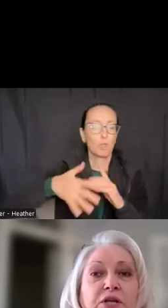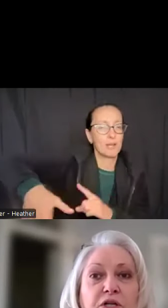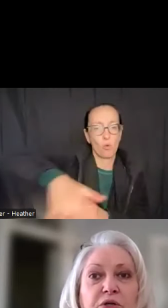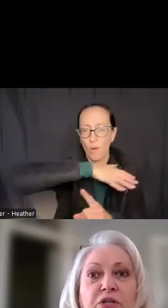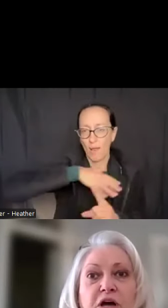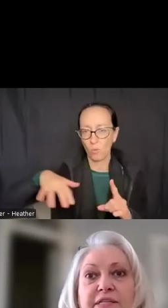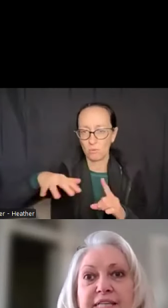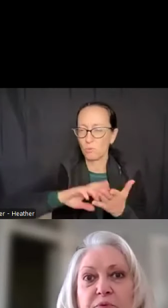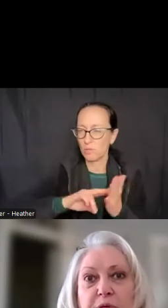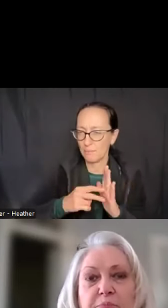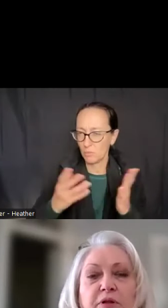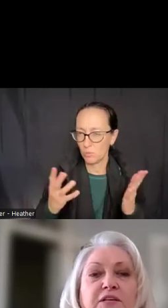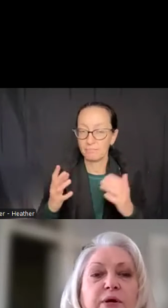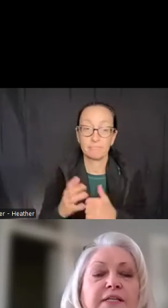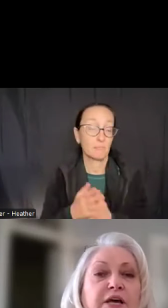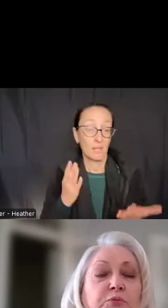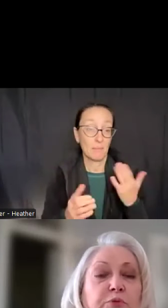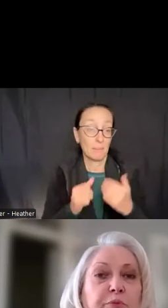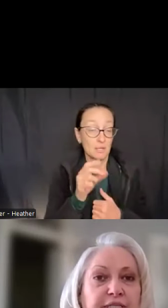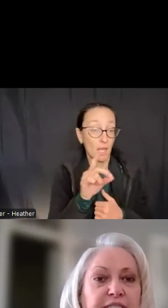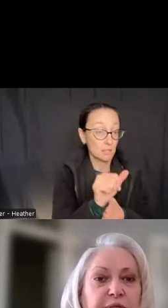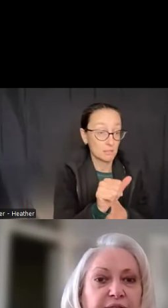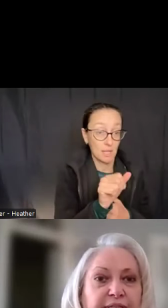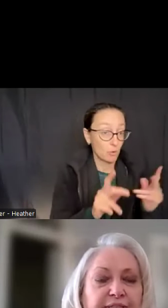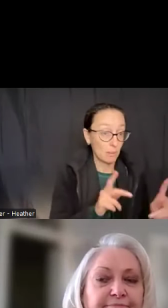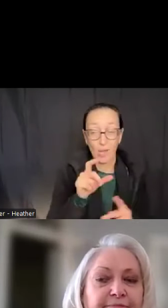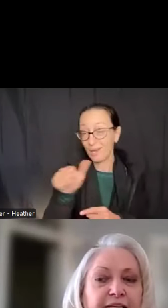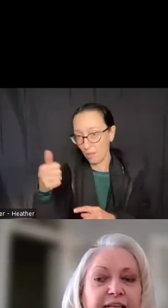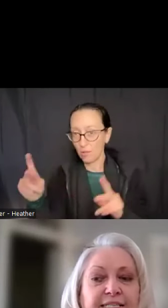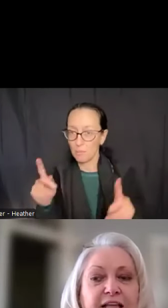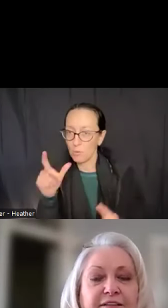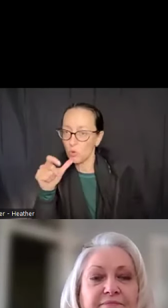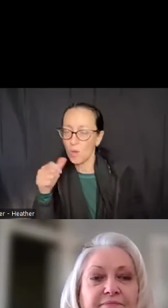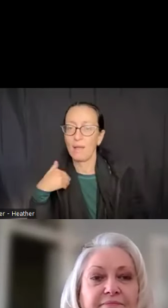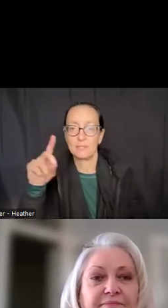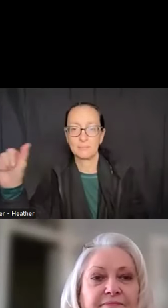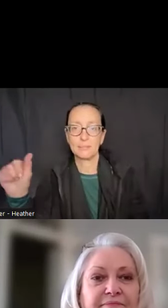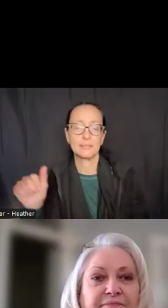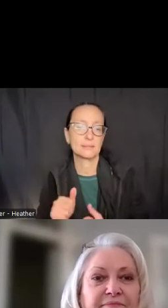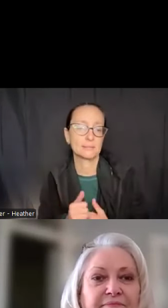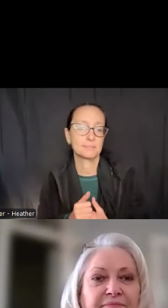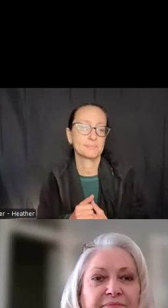And that could include non-disabled people as well as other people with disabilities. Next slide.